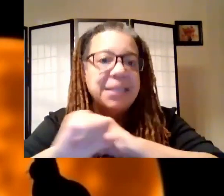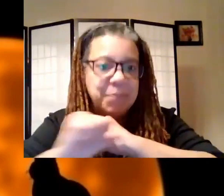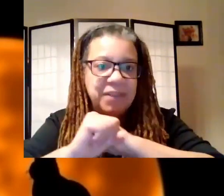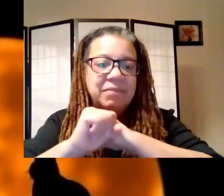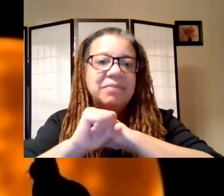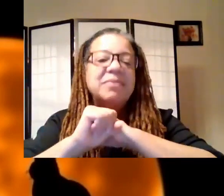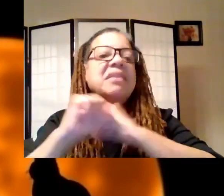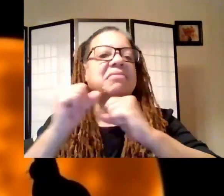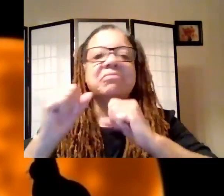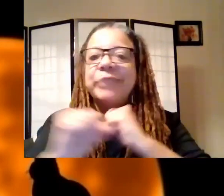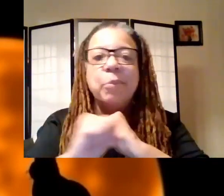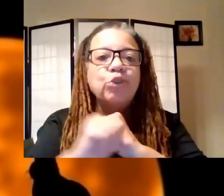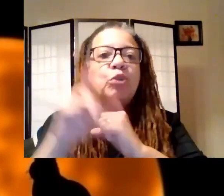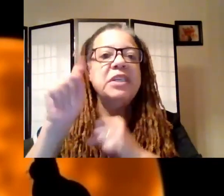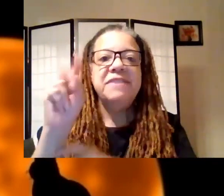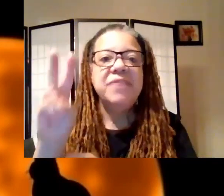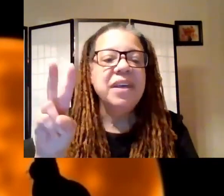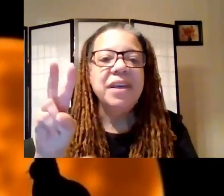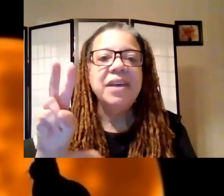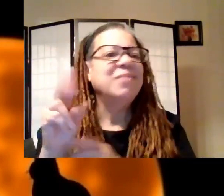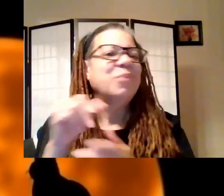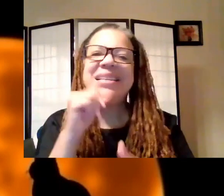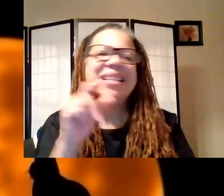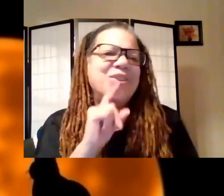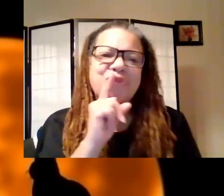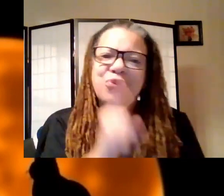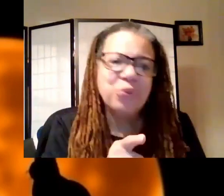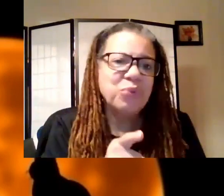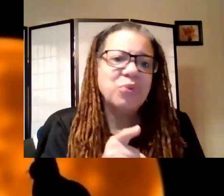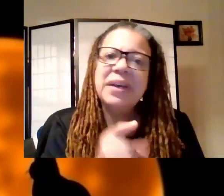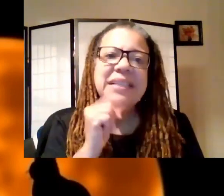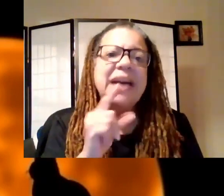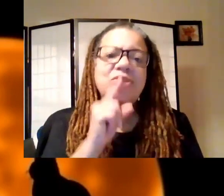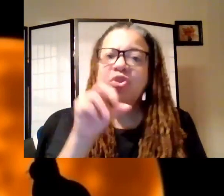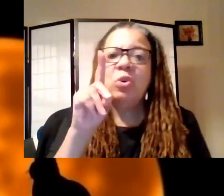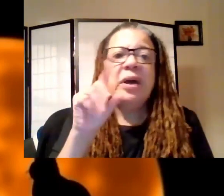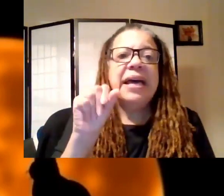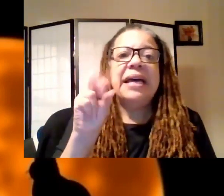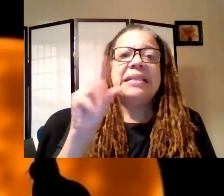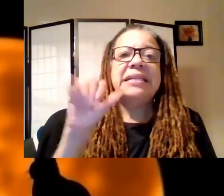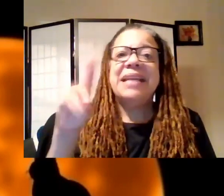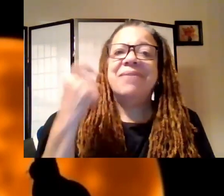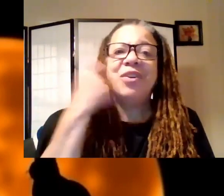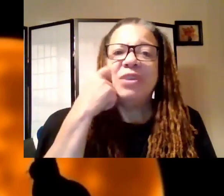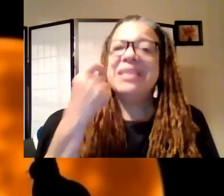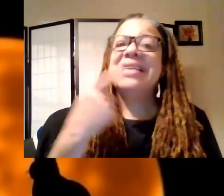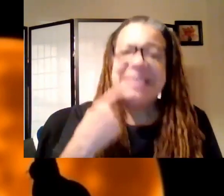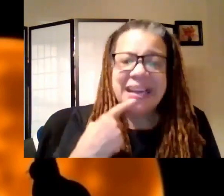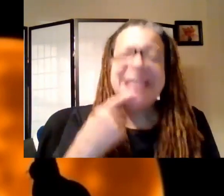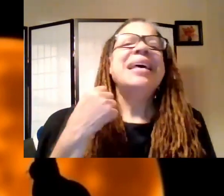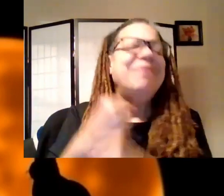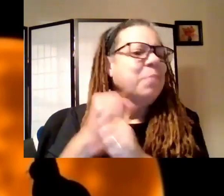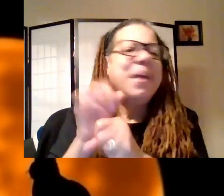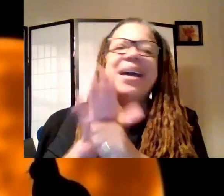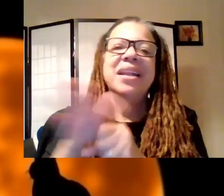and in commercials and everything else, which is simply not true. As David said, they make enough of a profit. They've